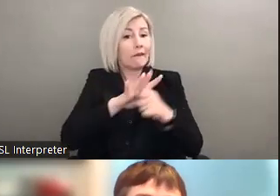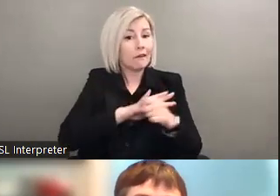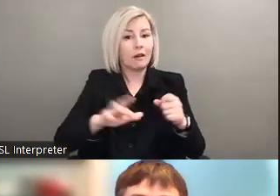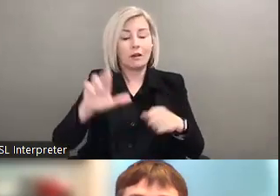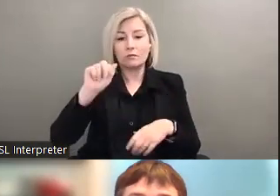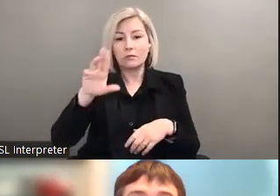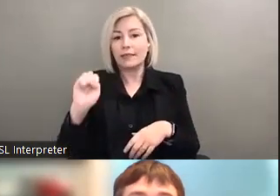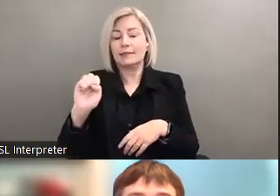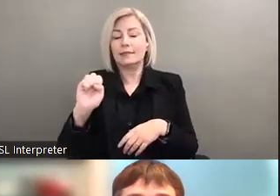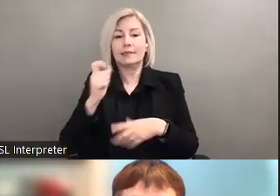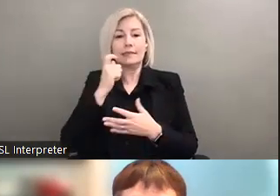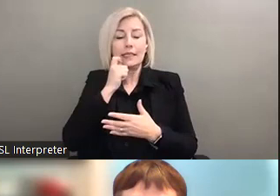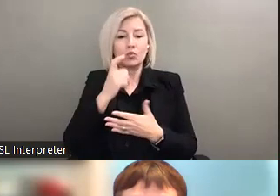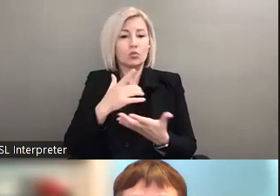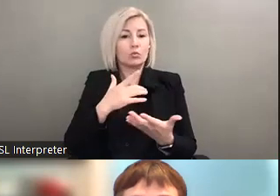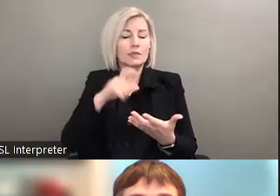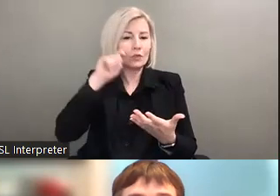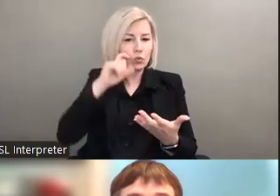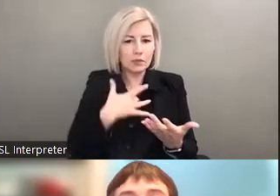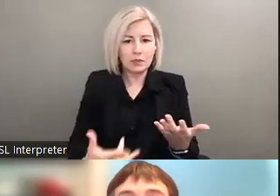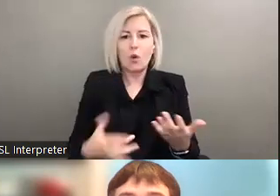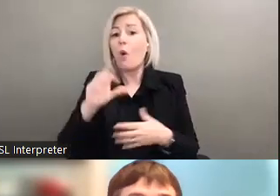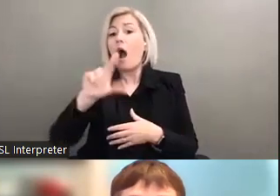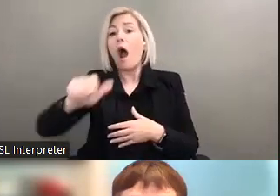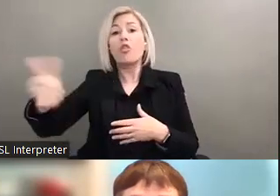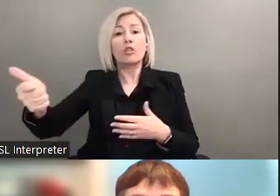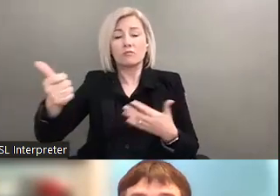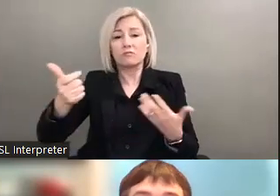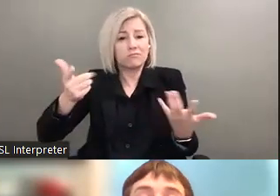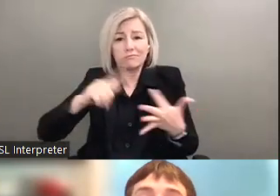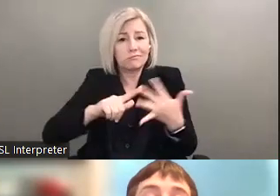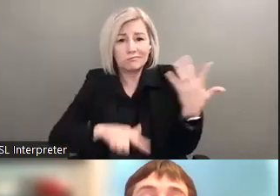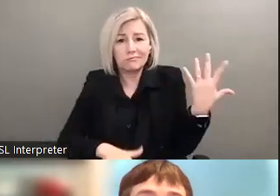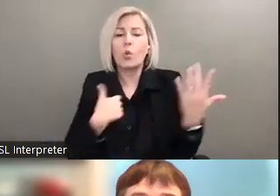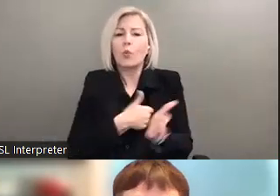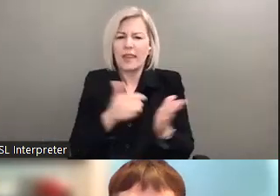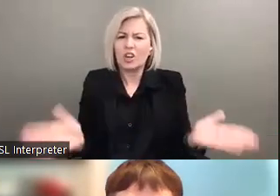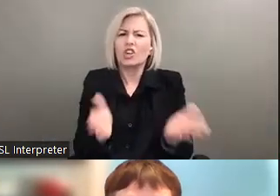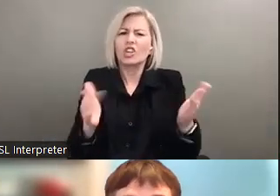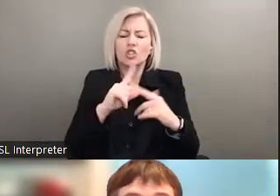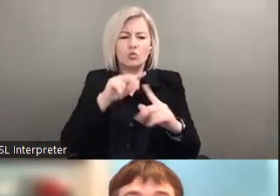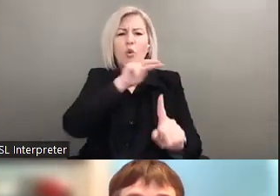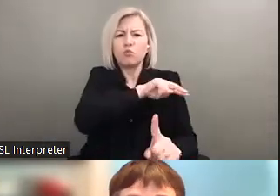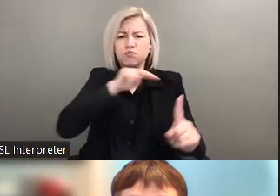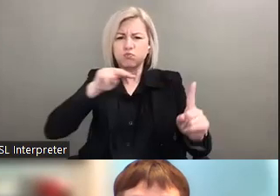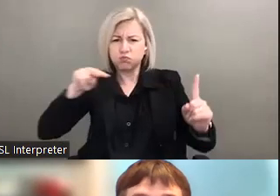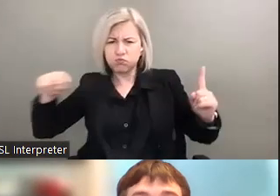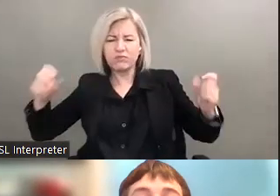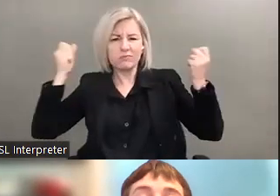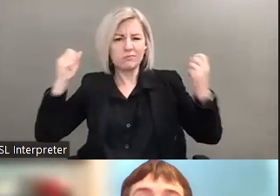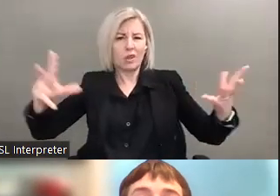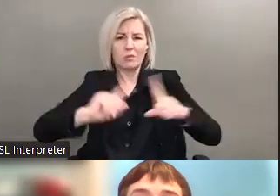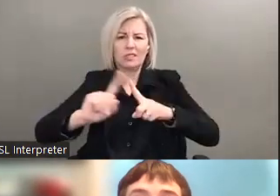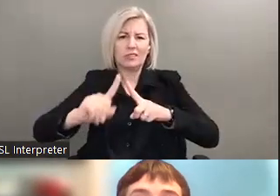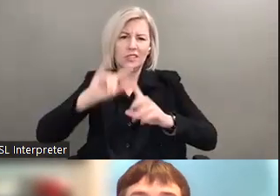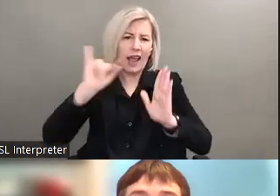sexual orientation, or other factors. And we do encourage you to speak to multiple facets of identity here as